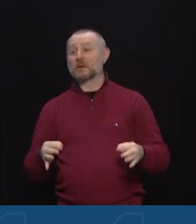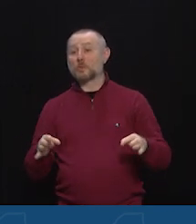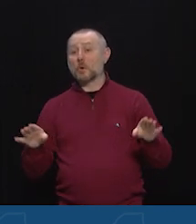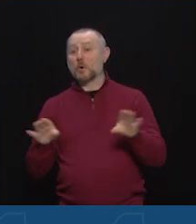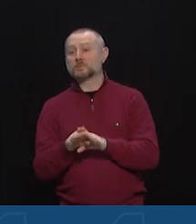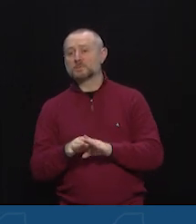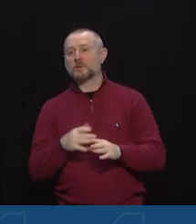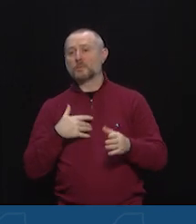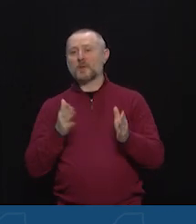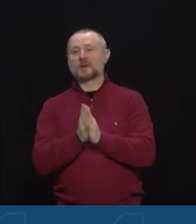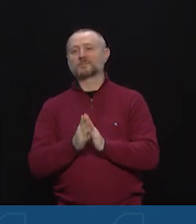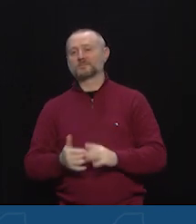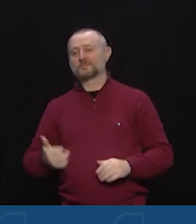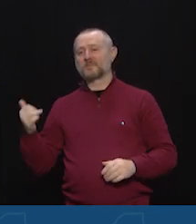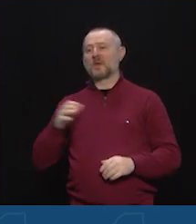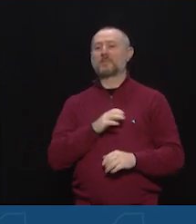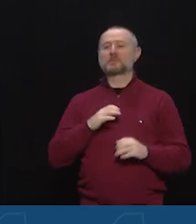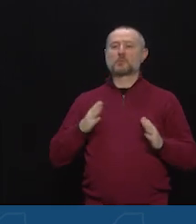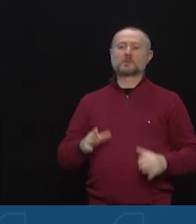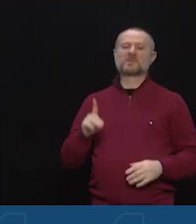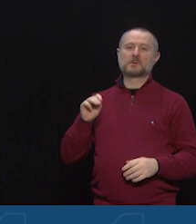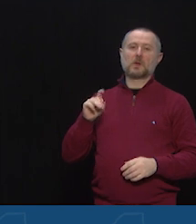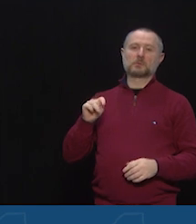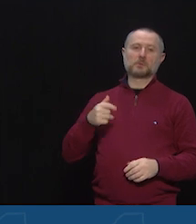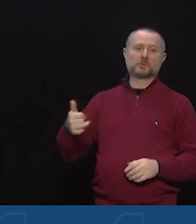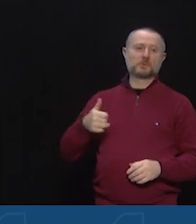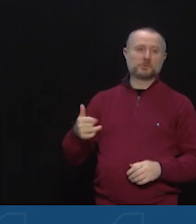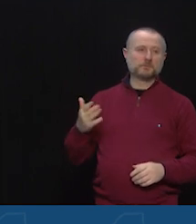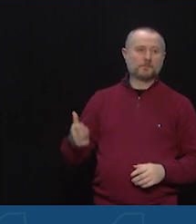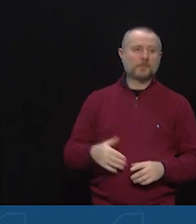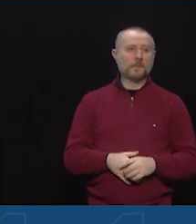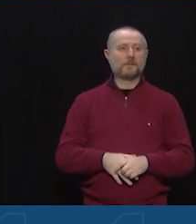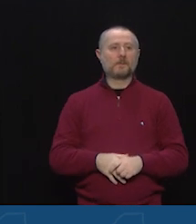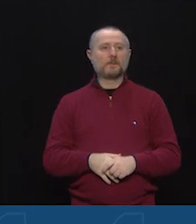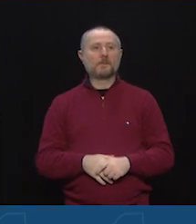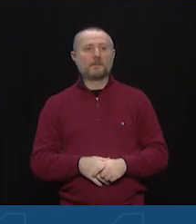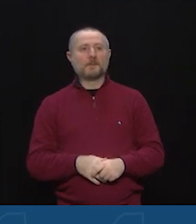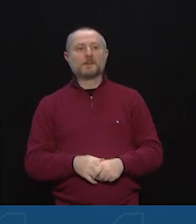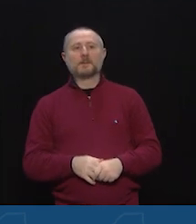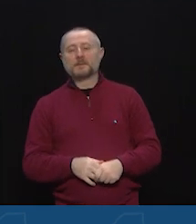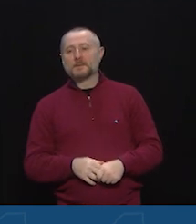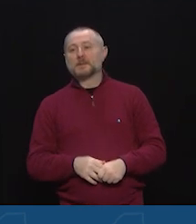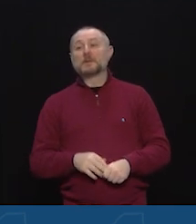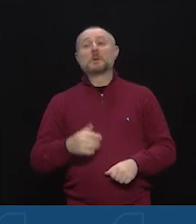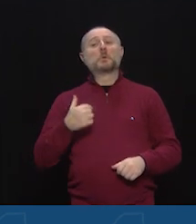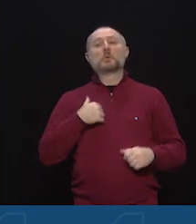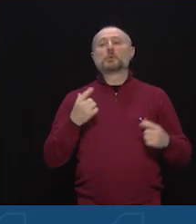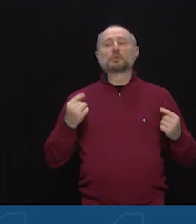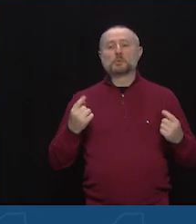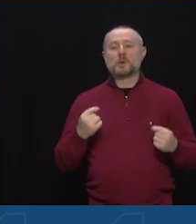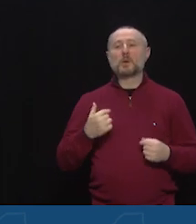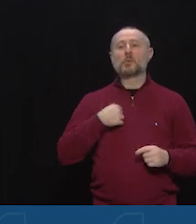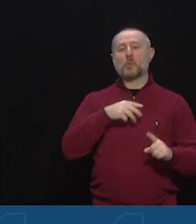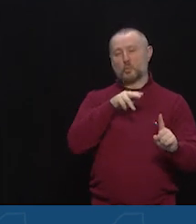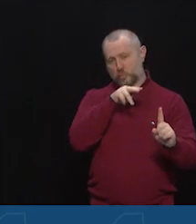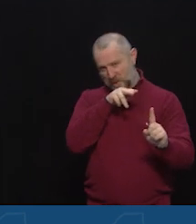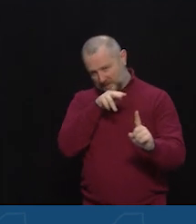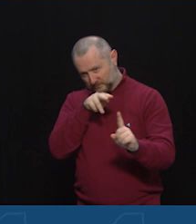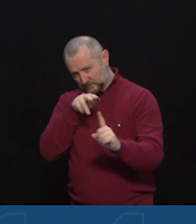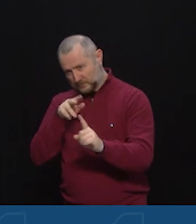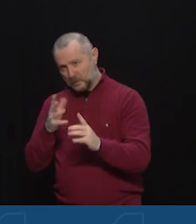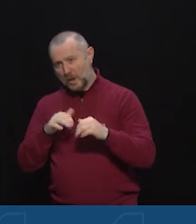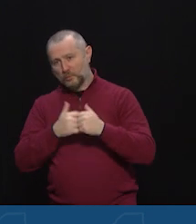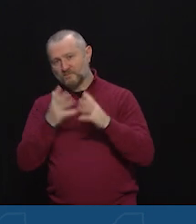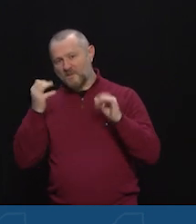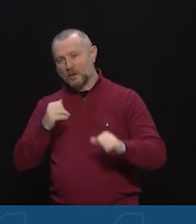expert, our commissioner of DOT. So the bottom line is that we continually assess the snowfall rate, how